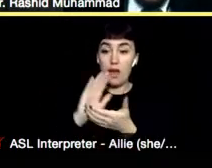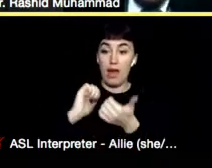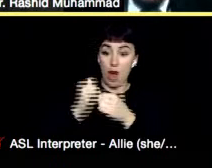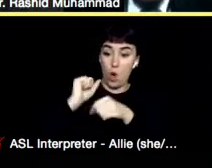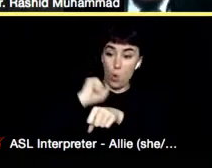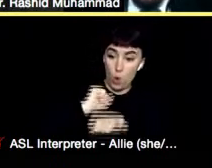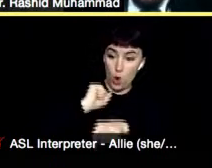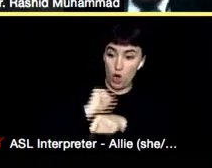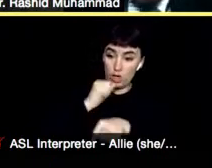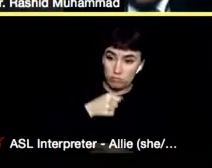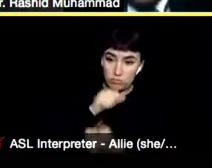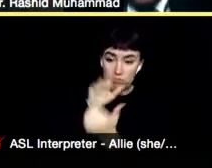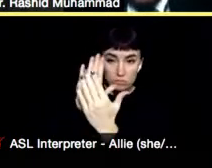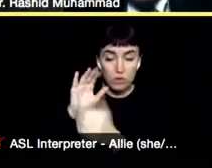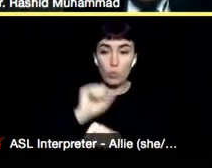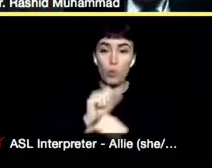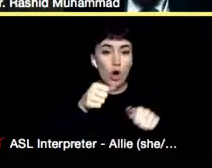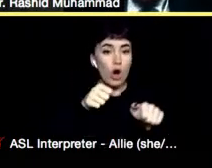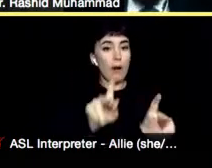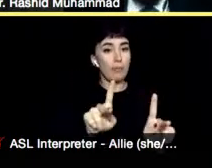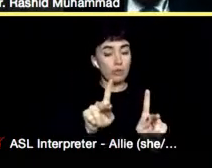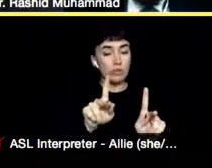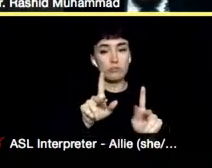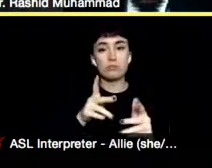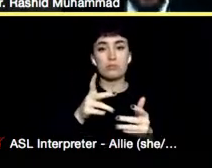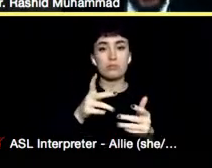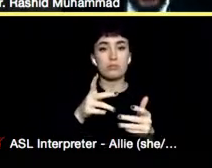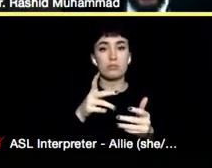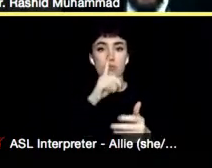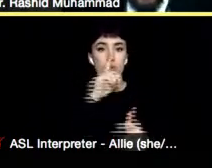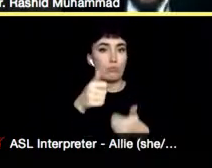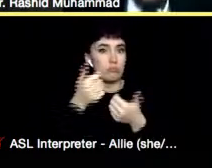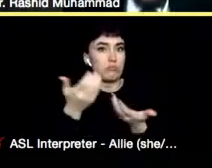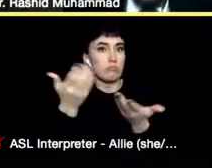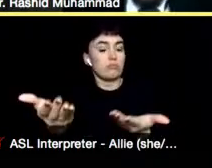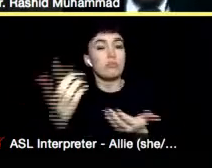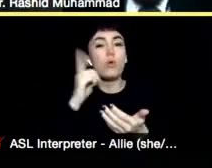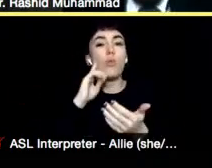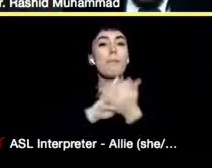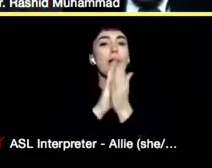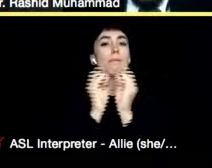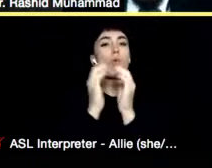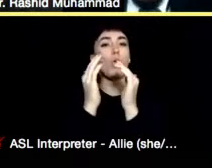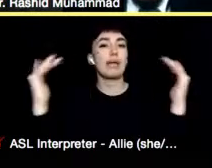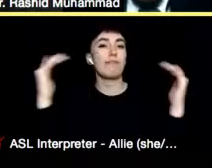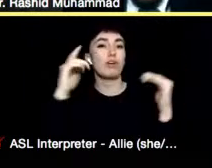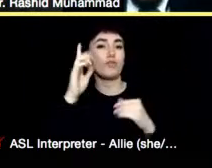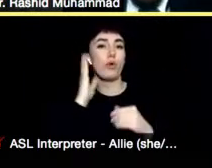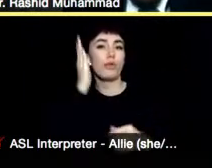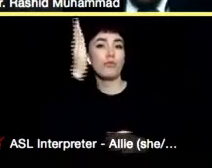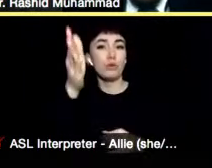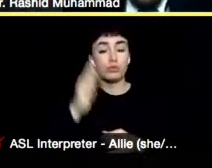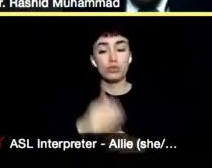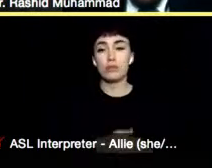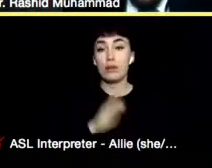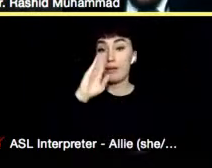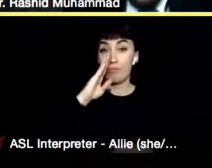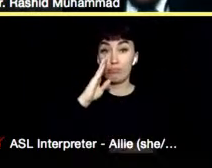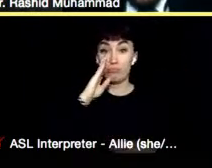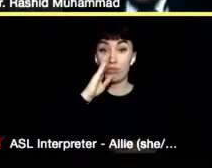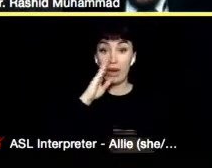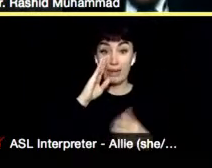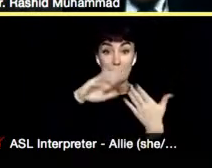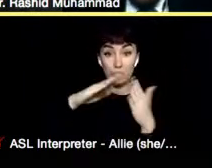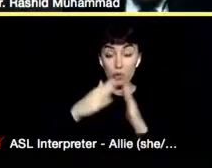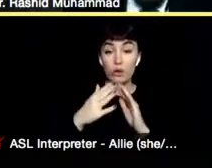the way work opportunities are shaped will become more diverse going into the future. And Brighton as a community, both philosophically and in